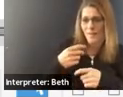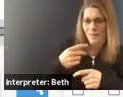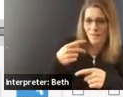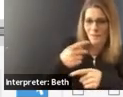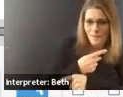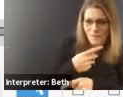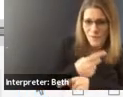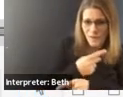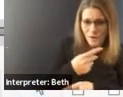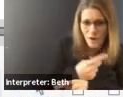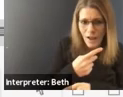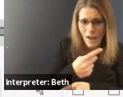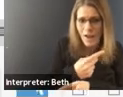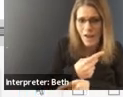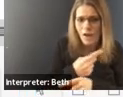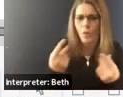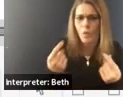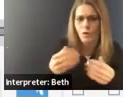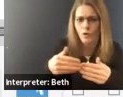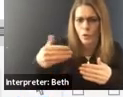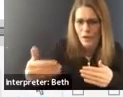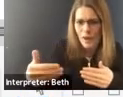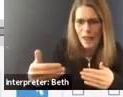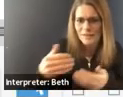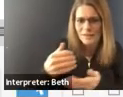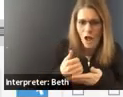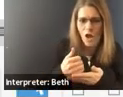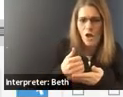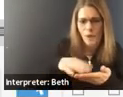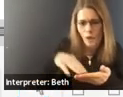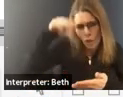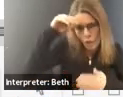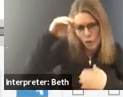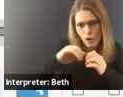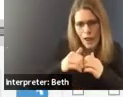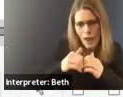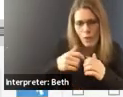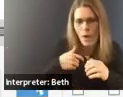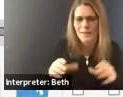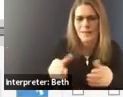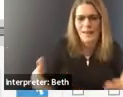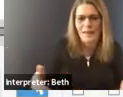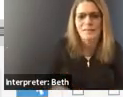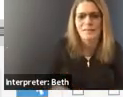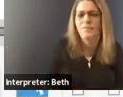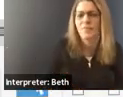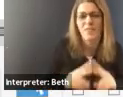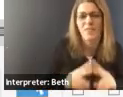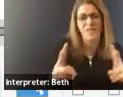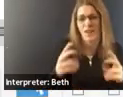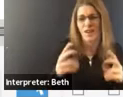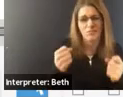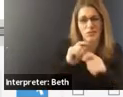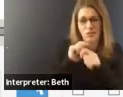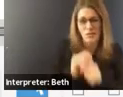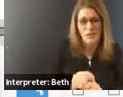things. So very traditional, very moving things forward, right? I did a